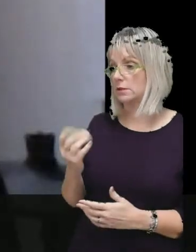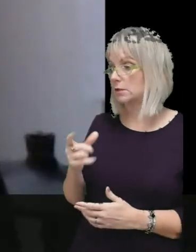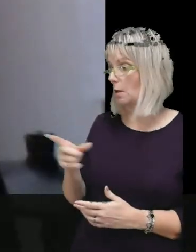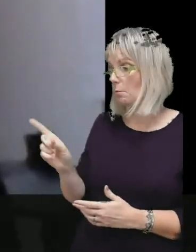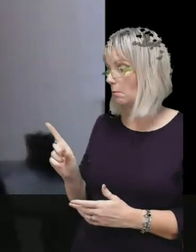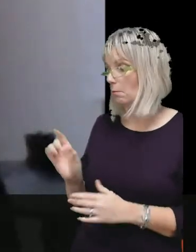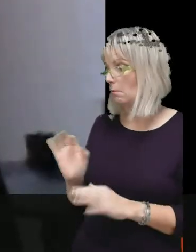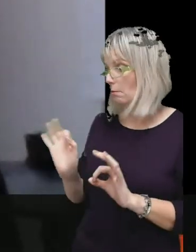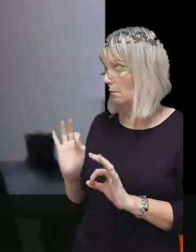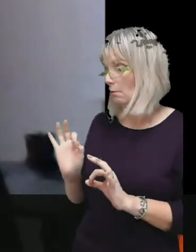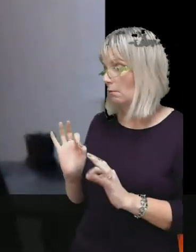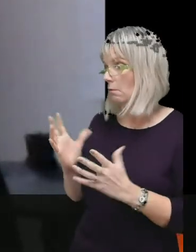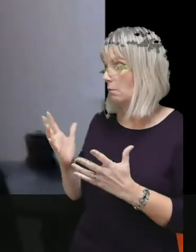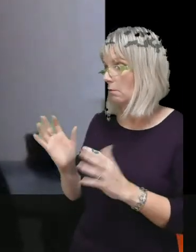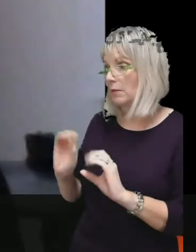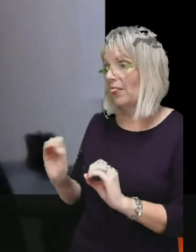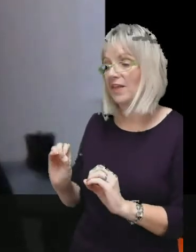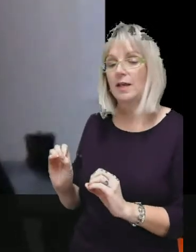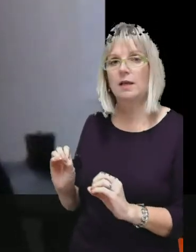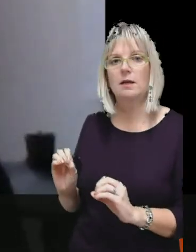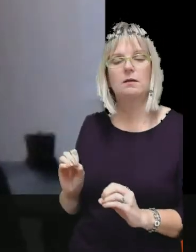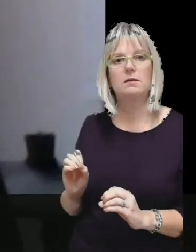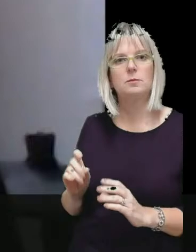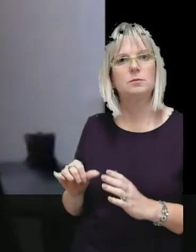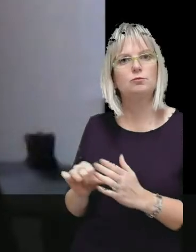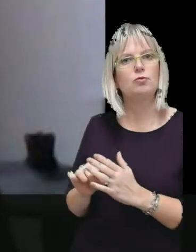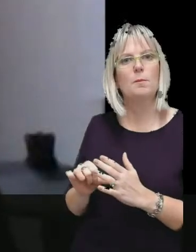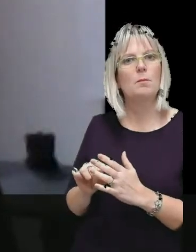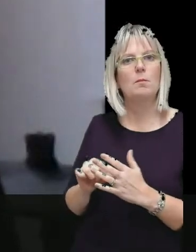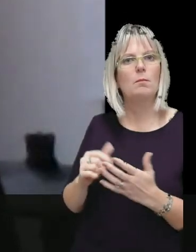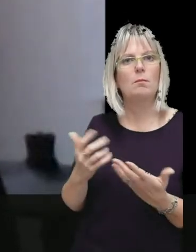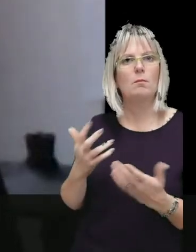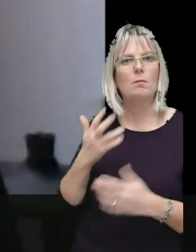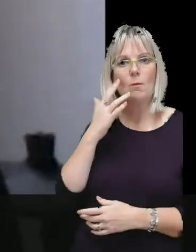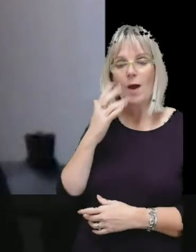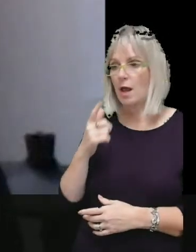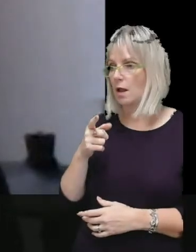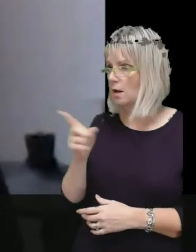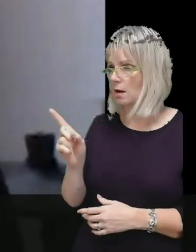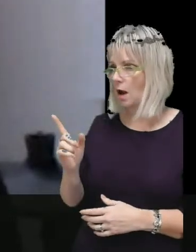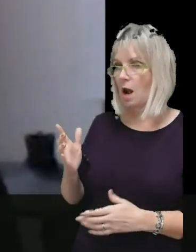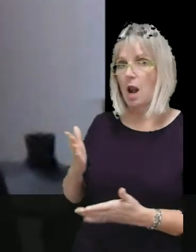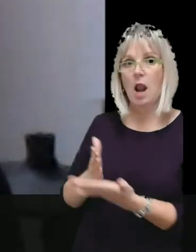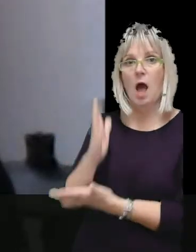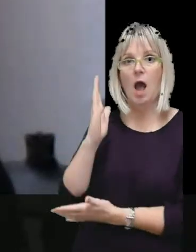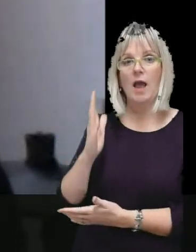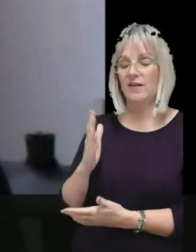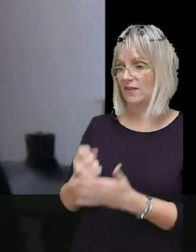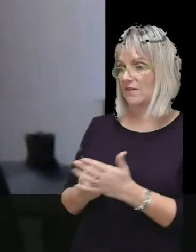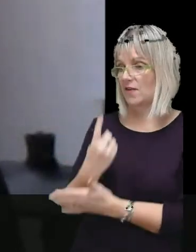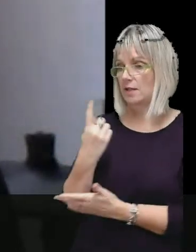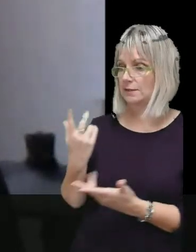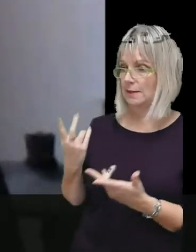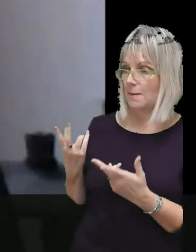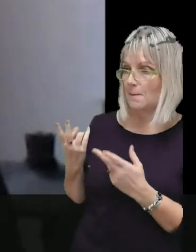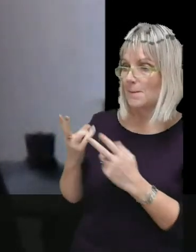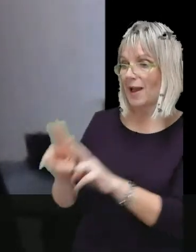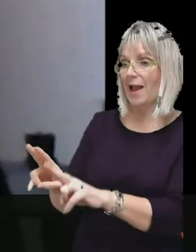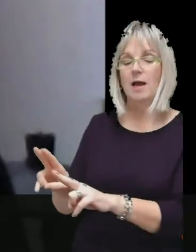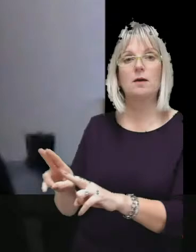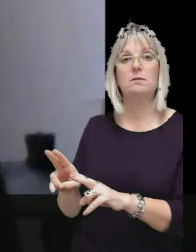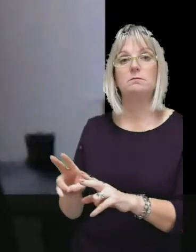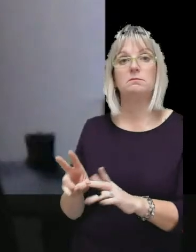come back, there won't be any or enough skilled live events workers left, because a lot of us are forced to leave